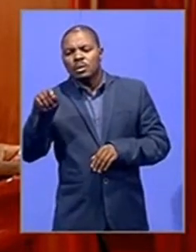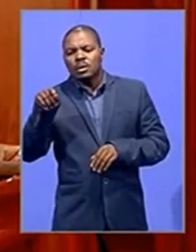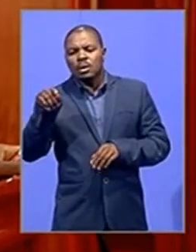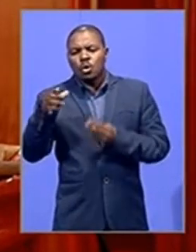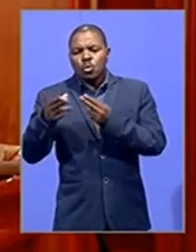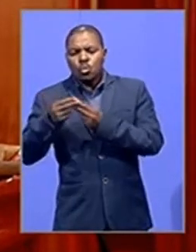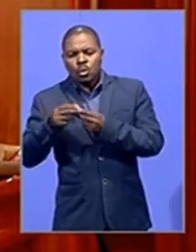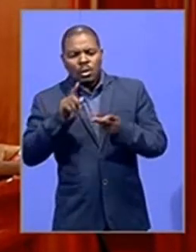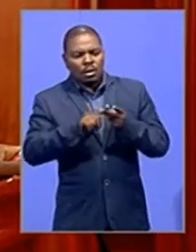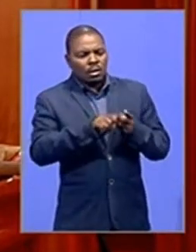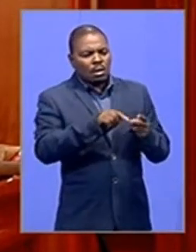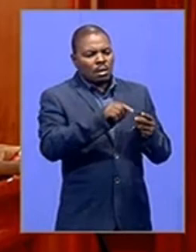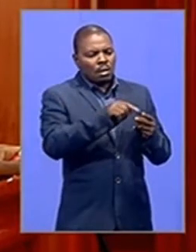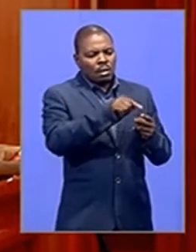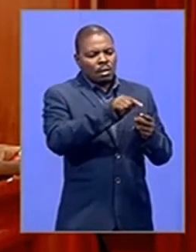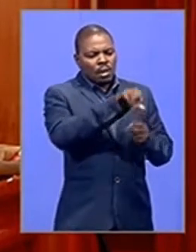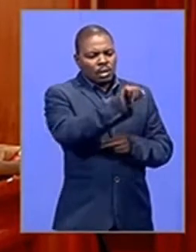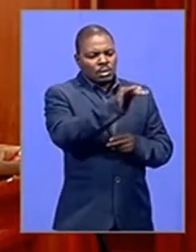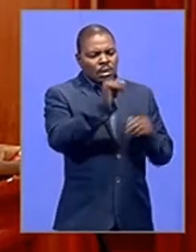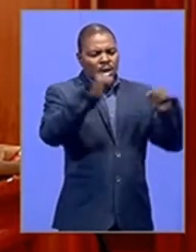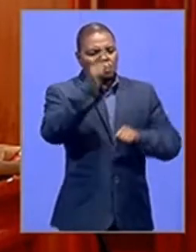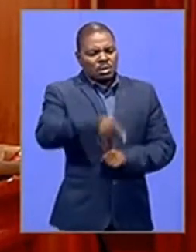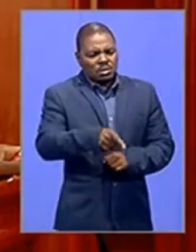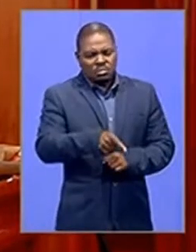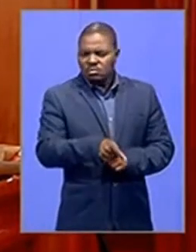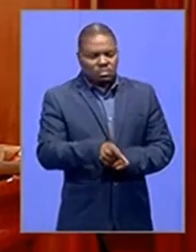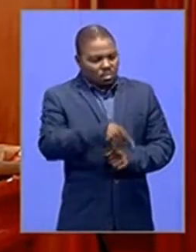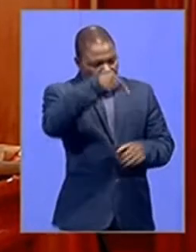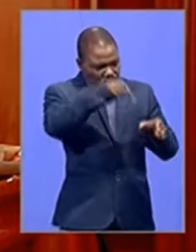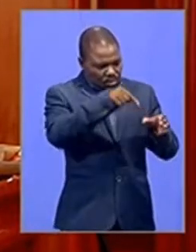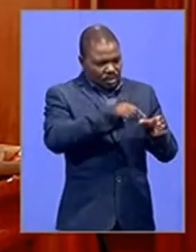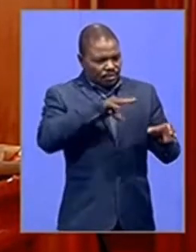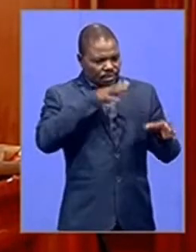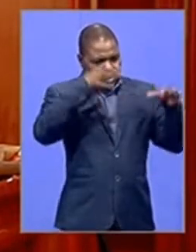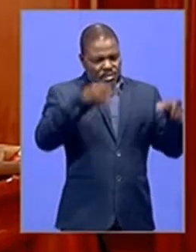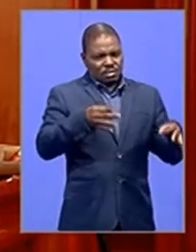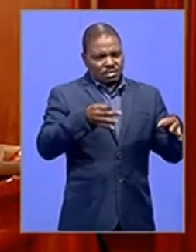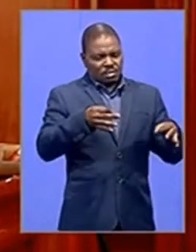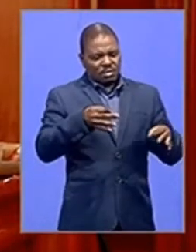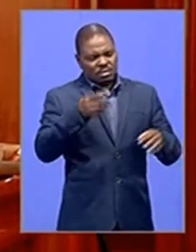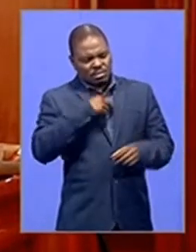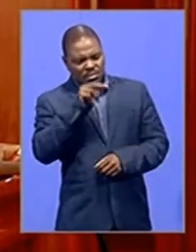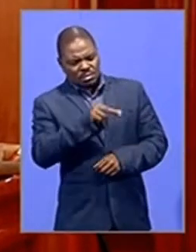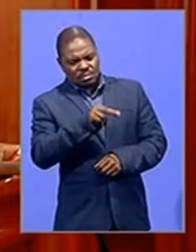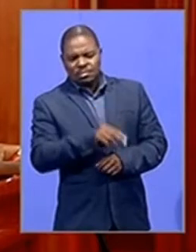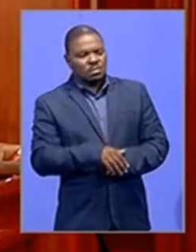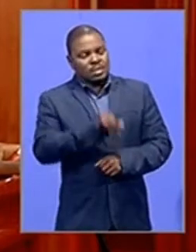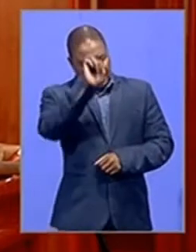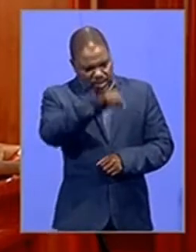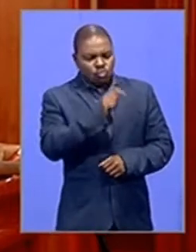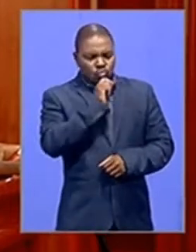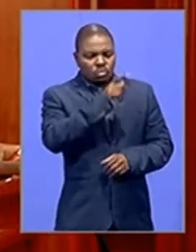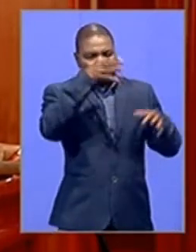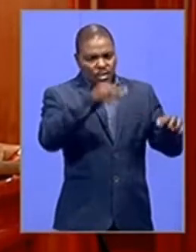to agree. The SABC gets to make the decision. In a way, it does. But